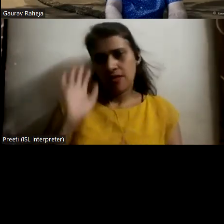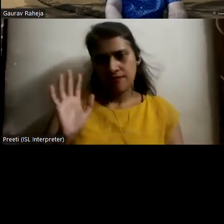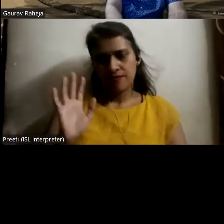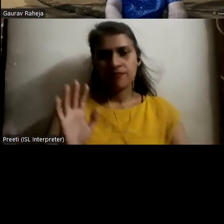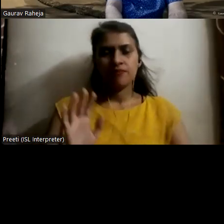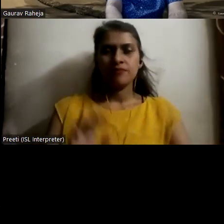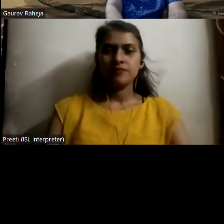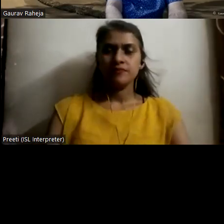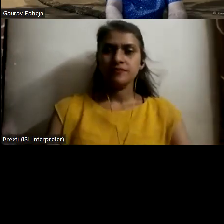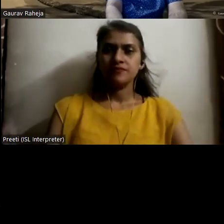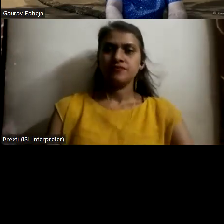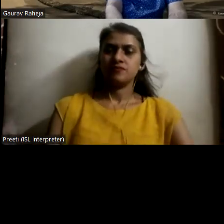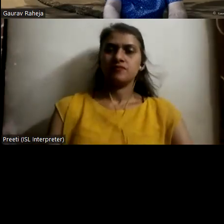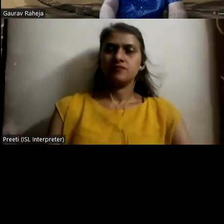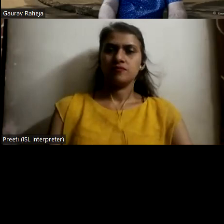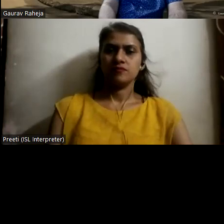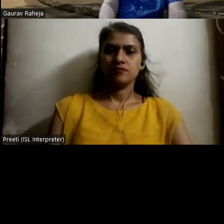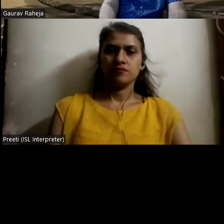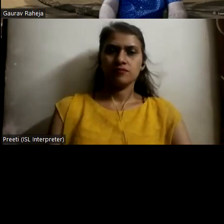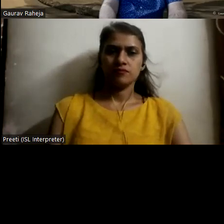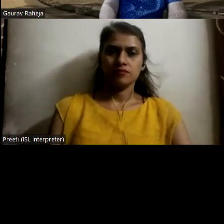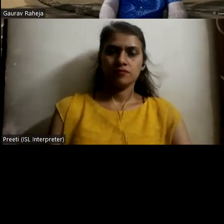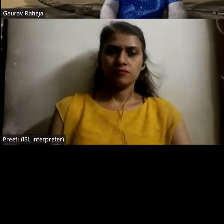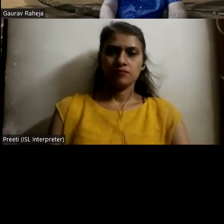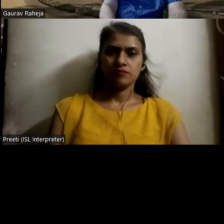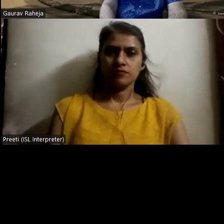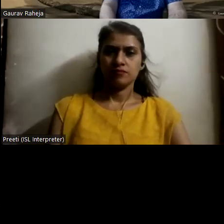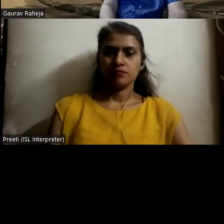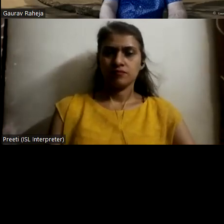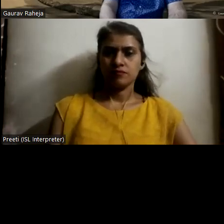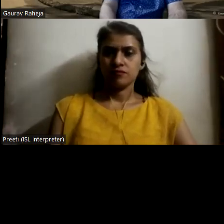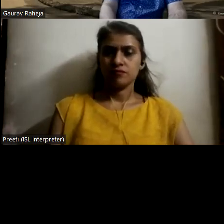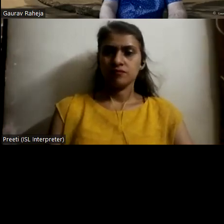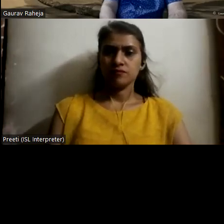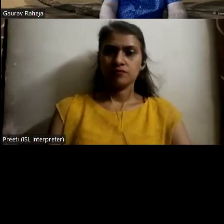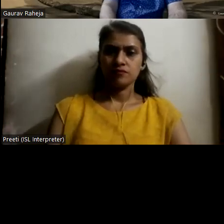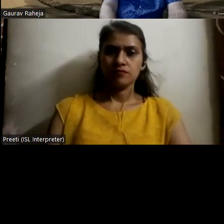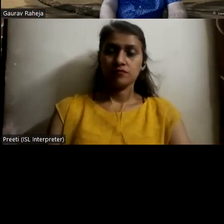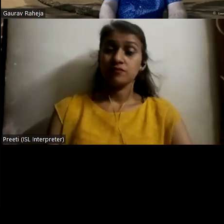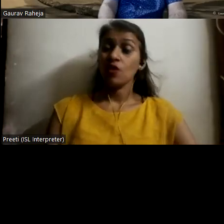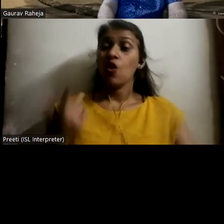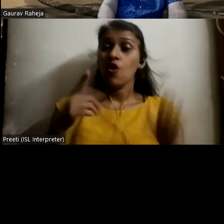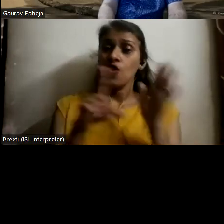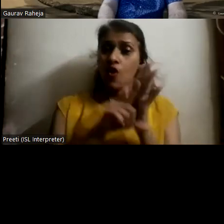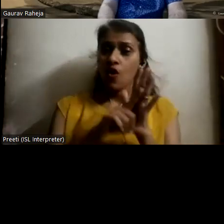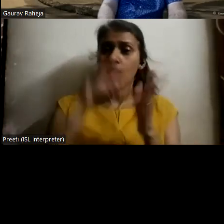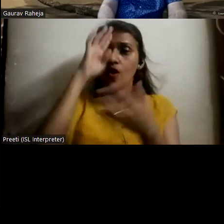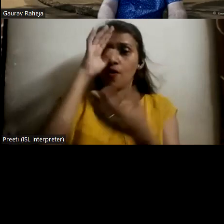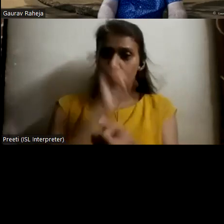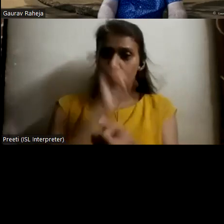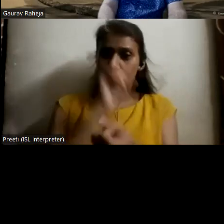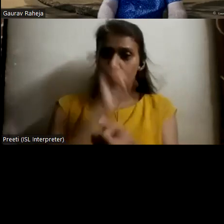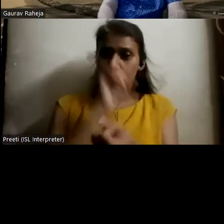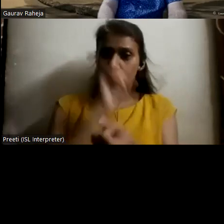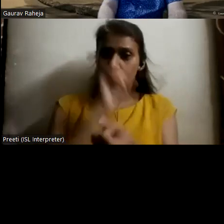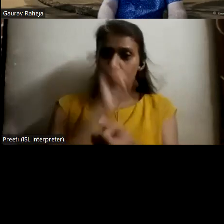right? On the other side, are institutions which are supposed to protect are something that you don't want